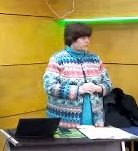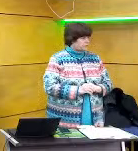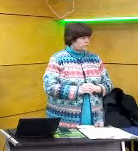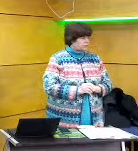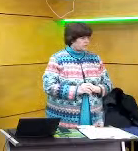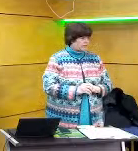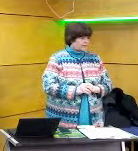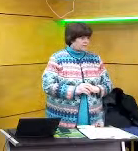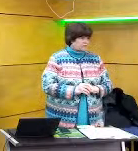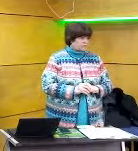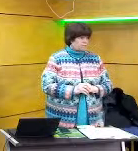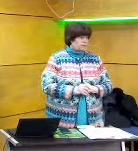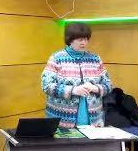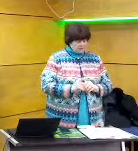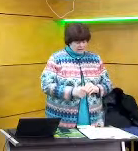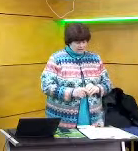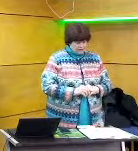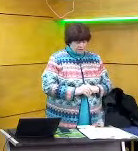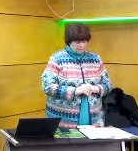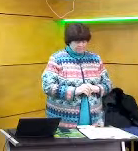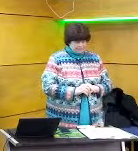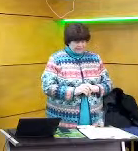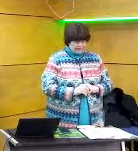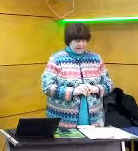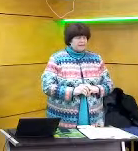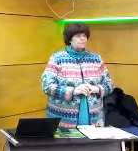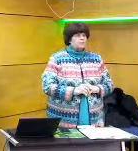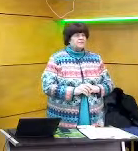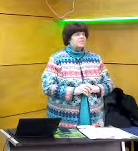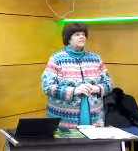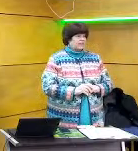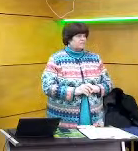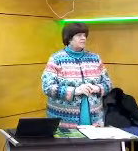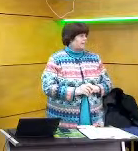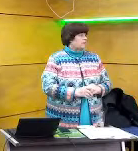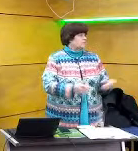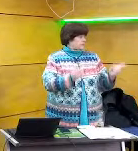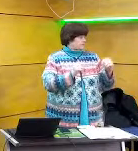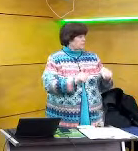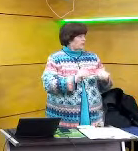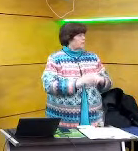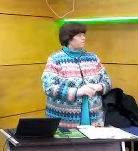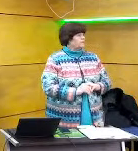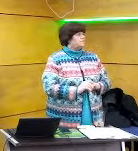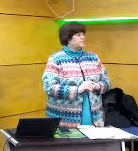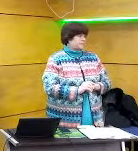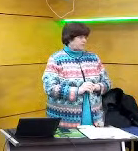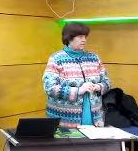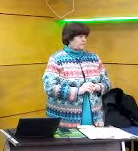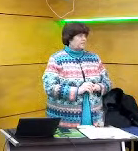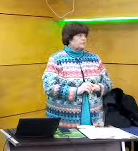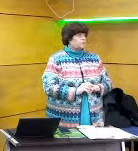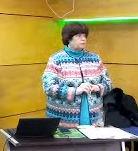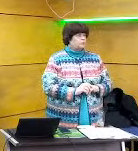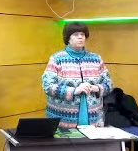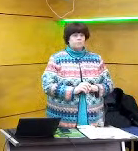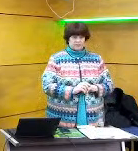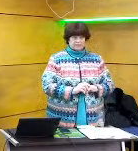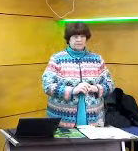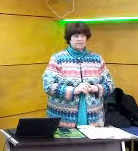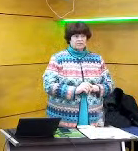of ESU Chile at that time. Anna Maria is actually now the existing